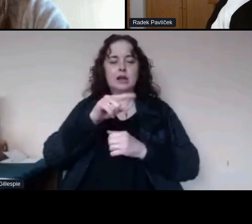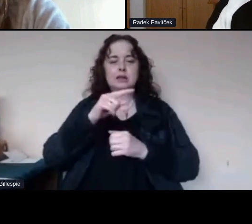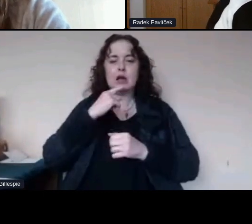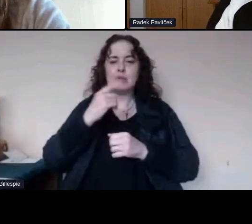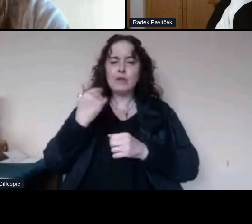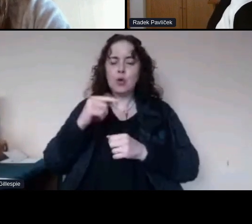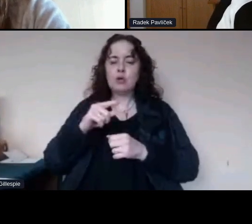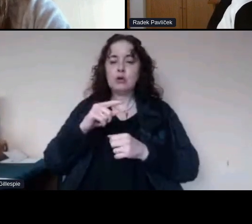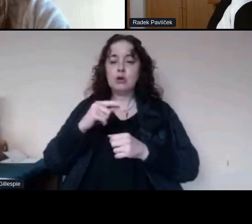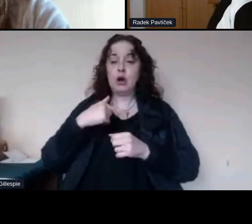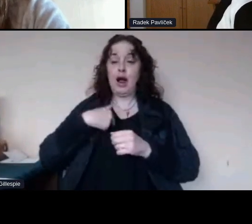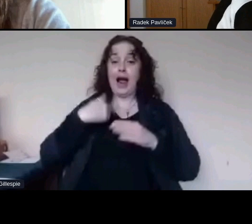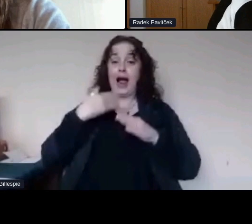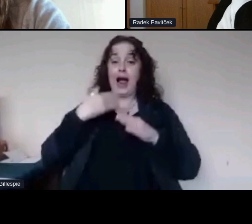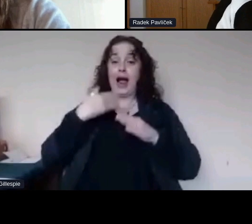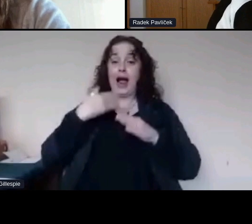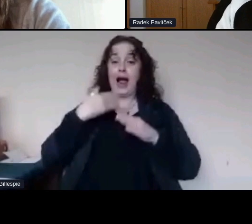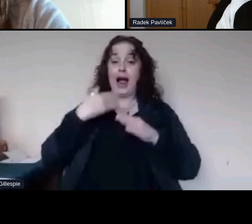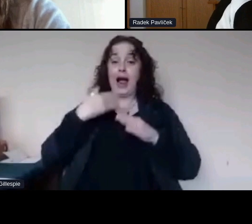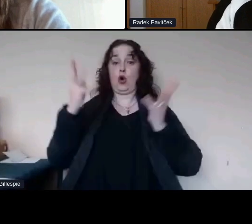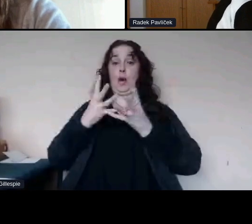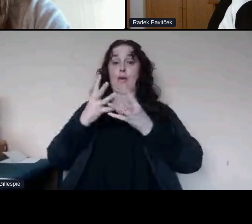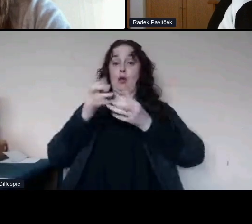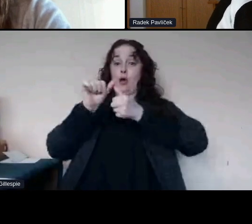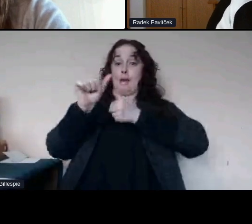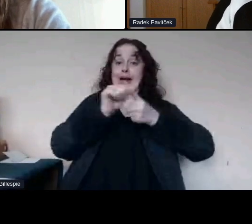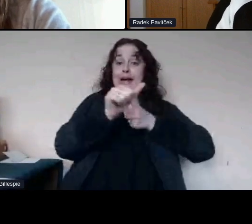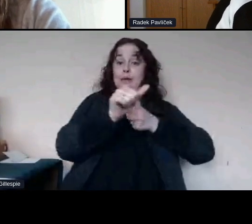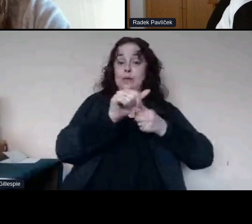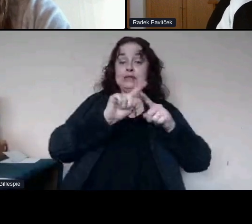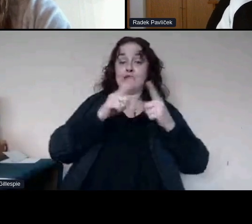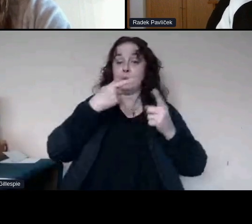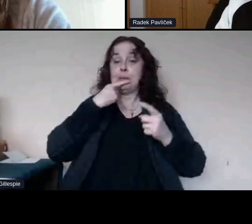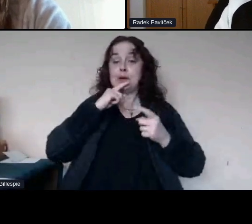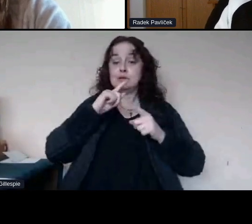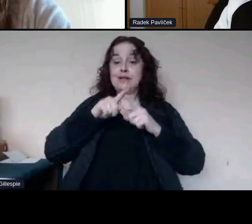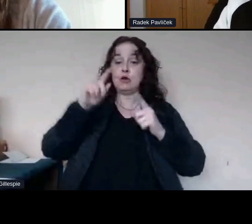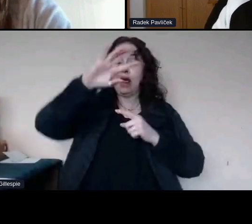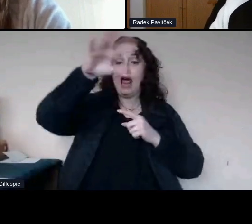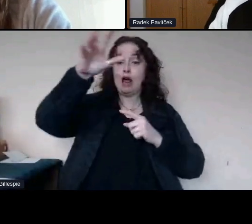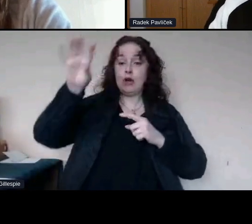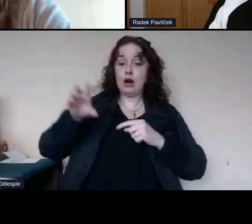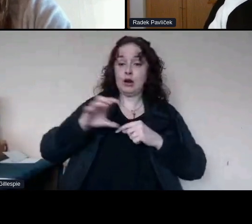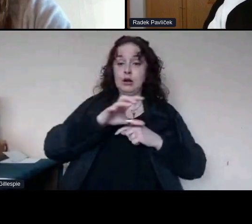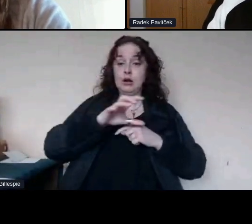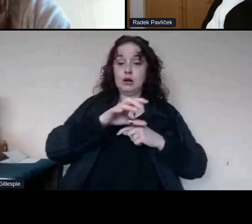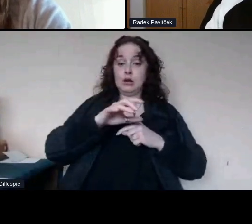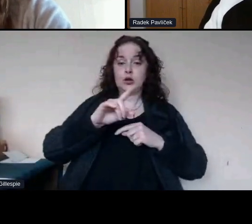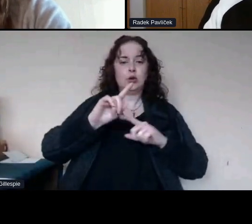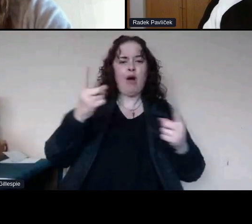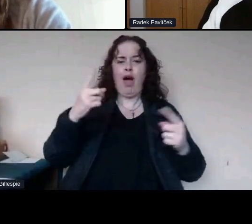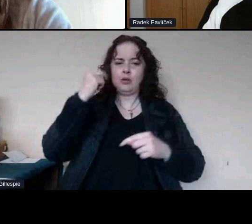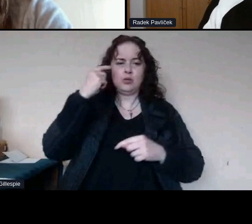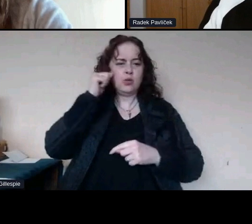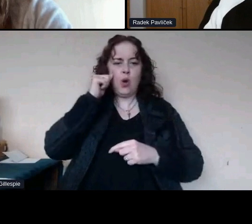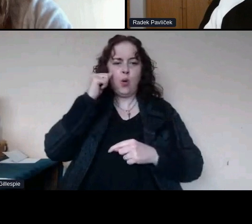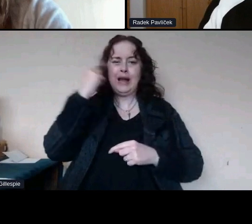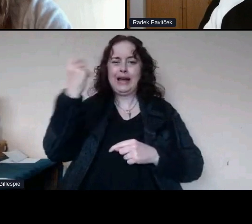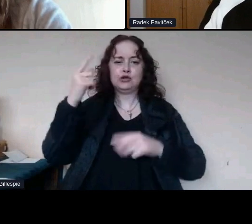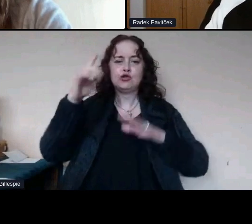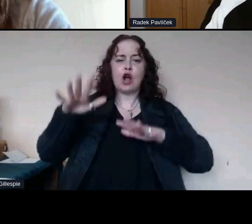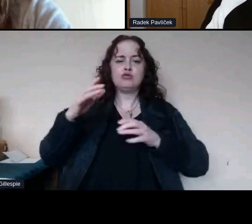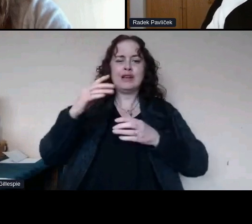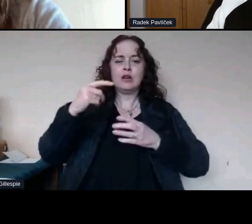Even I work in a global company with different people working in different regions. You cannot know all the legislation, all the laws, and all